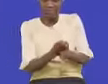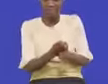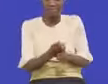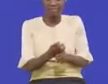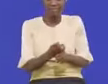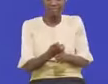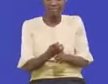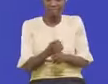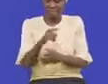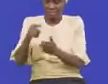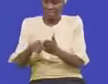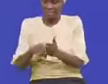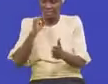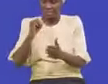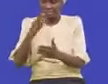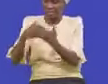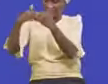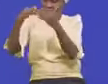This is heaven's kingdom.